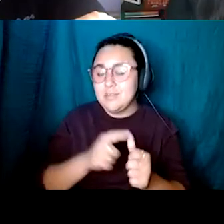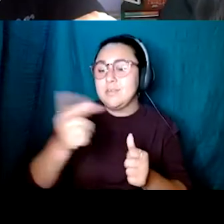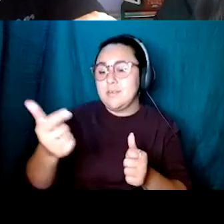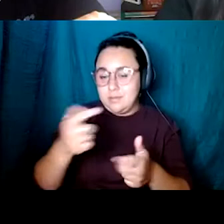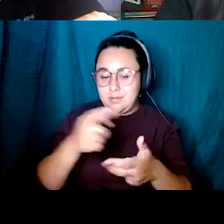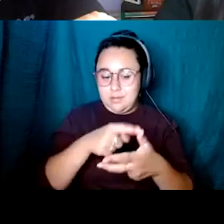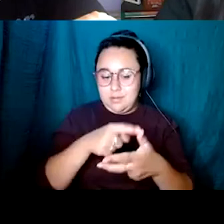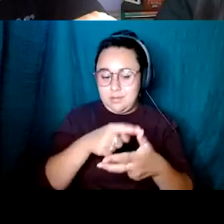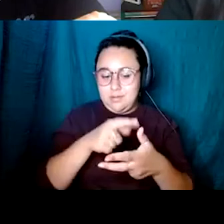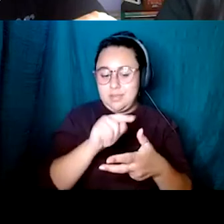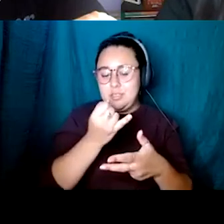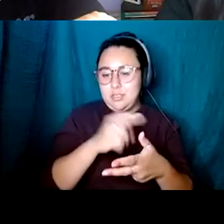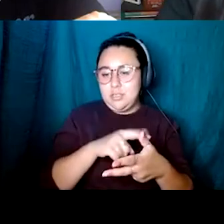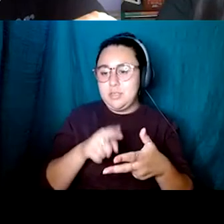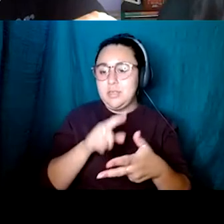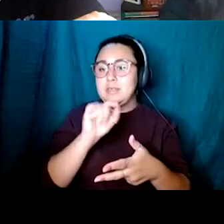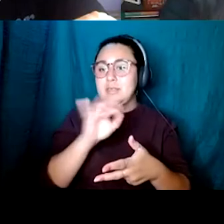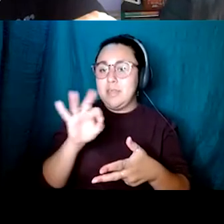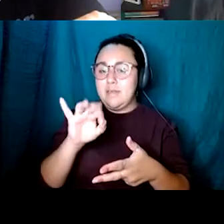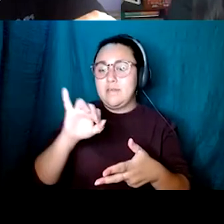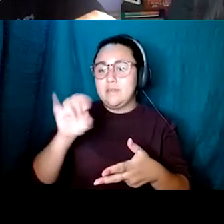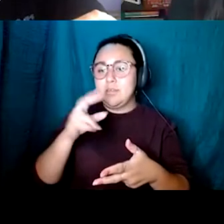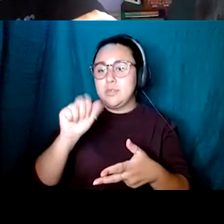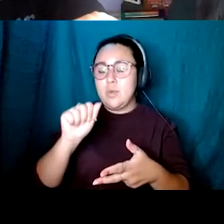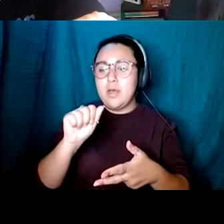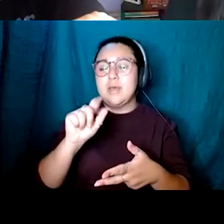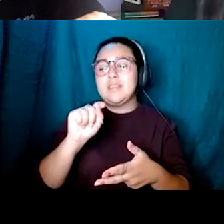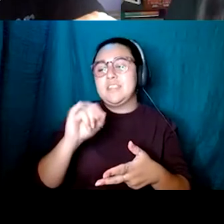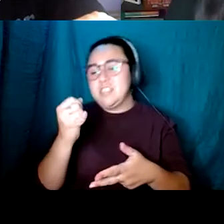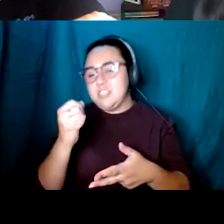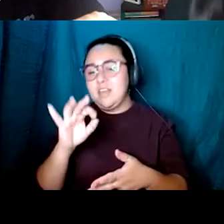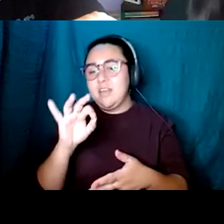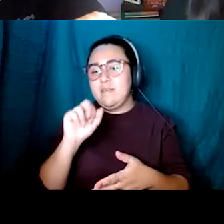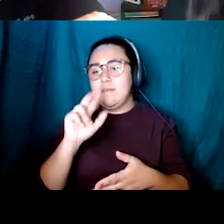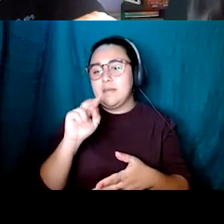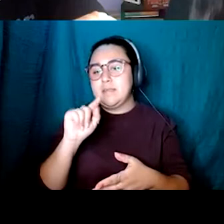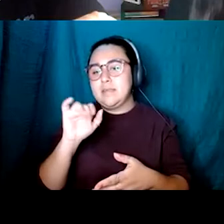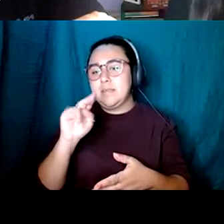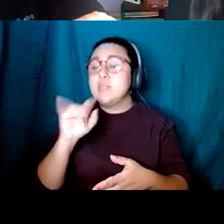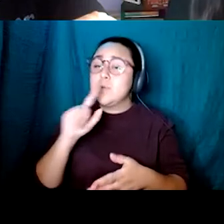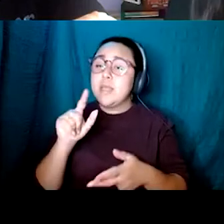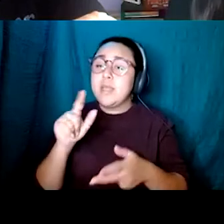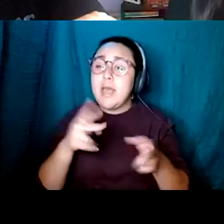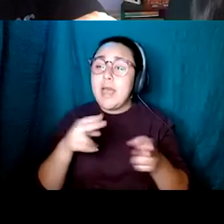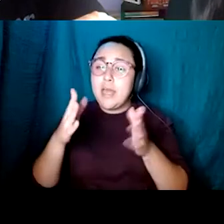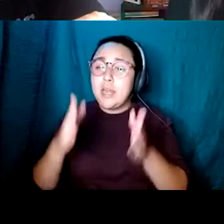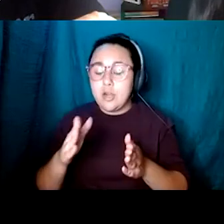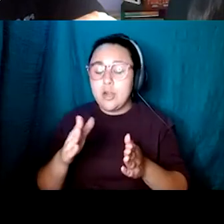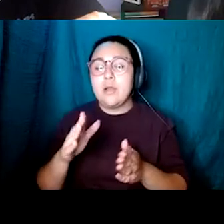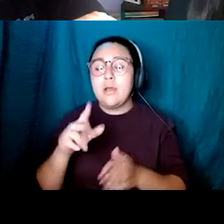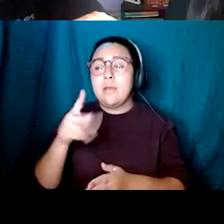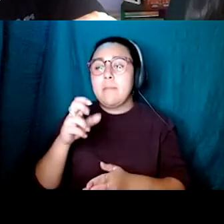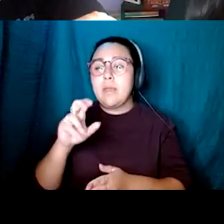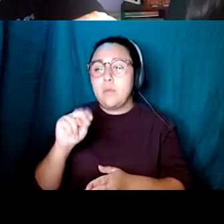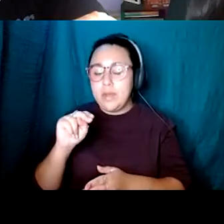And Tiff Joshua TJ Ferentini is an editor at Penguin Random House, marketing manager for